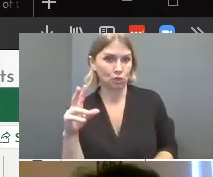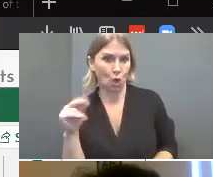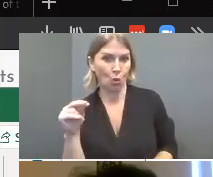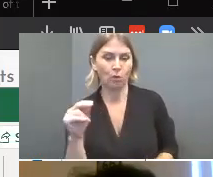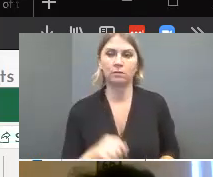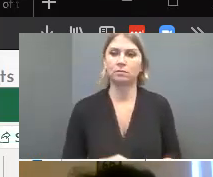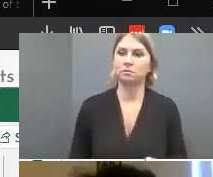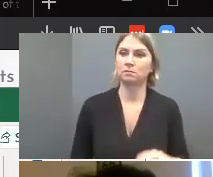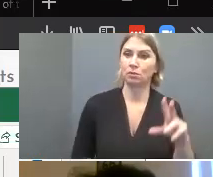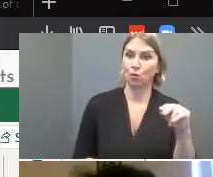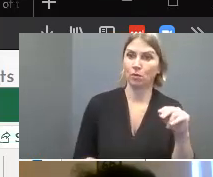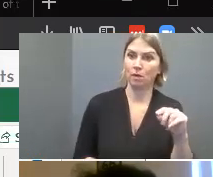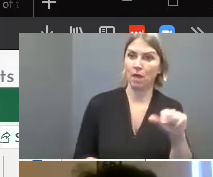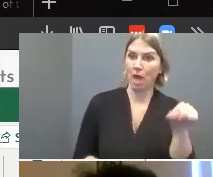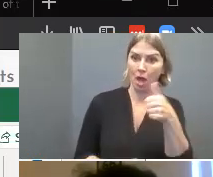No. Anybody else?